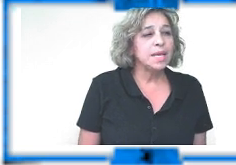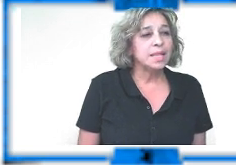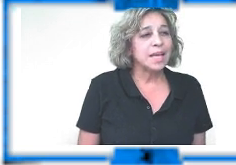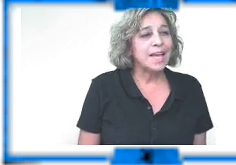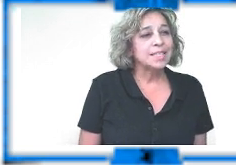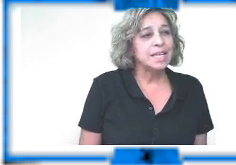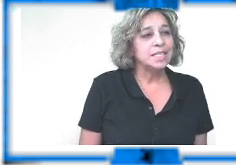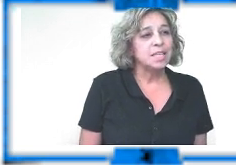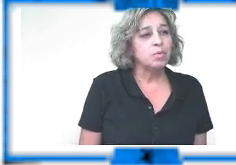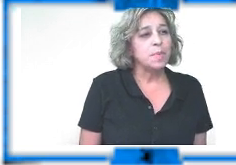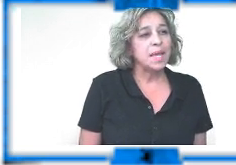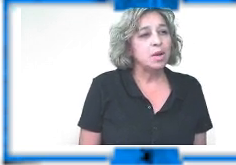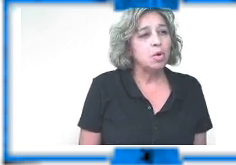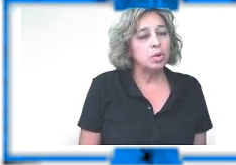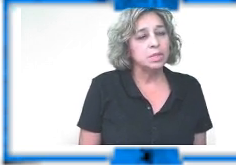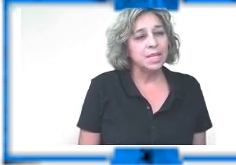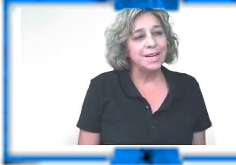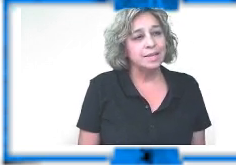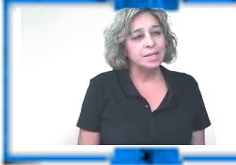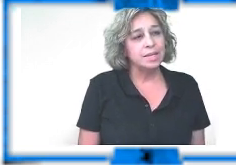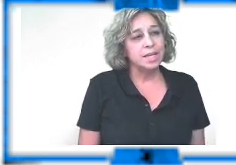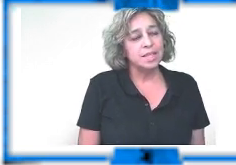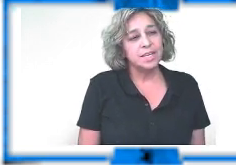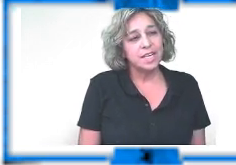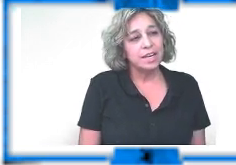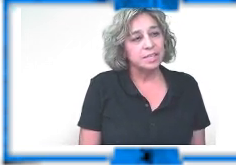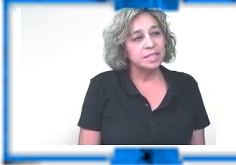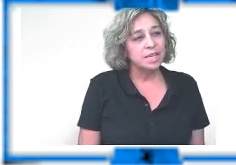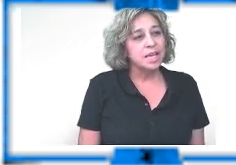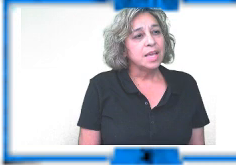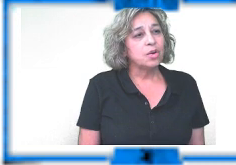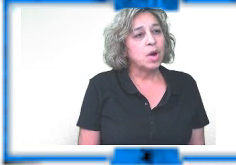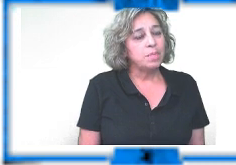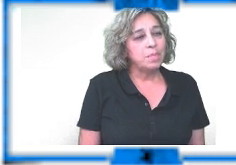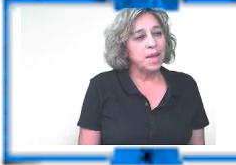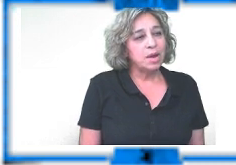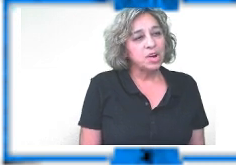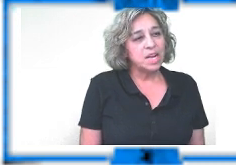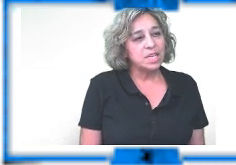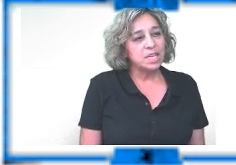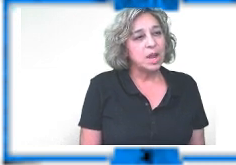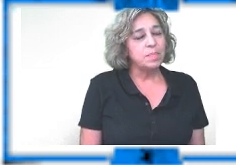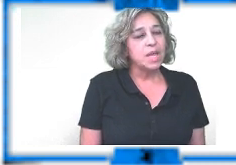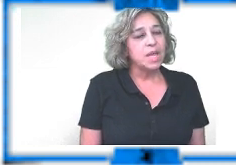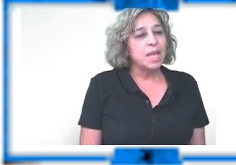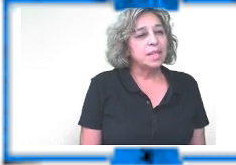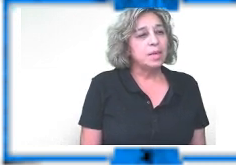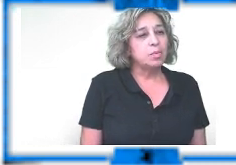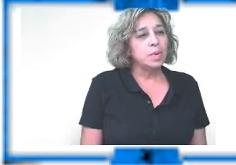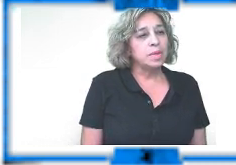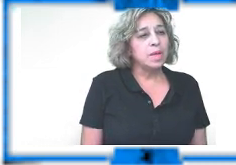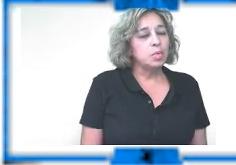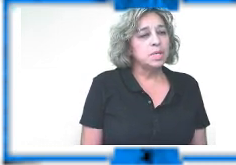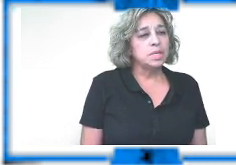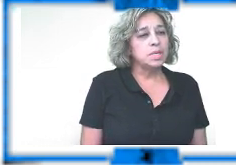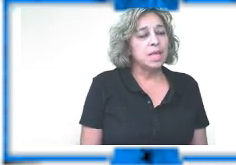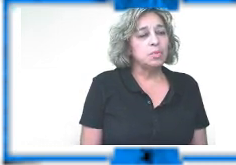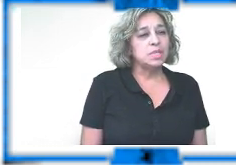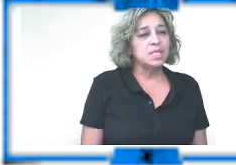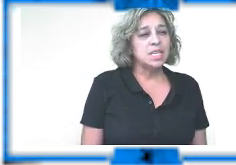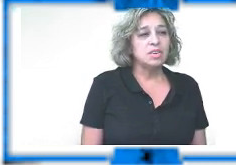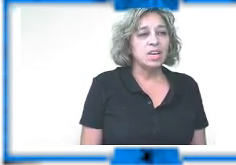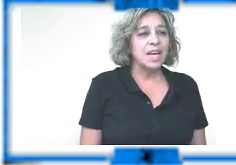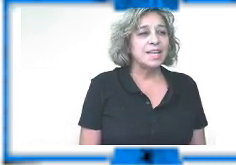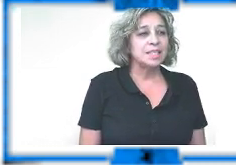draining the gas lines. They were making holes in the ducts, crime by organized crime, and